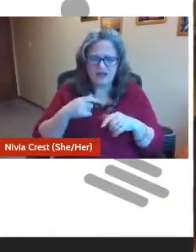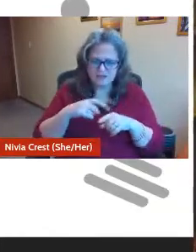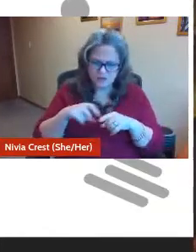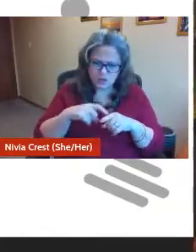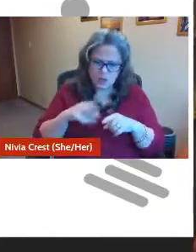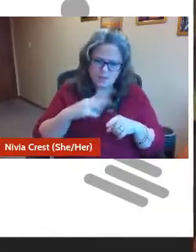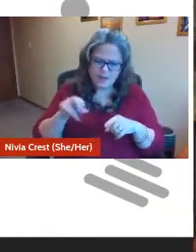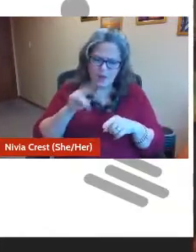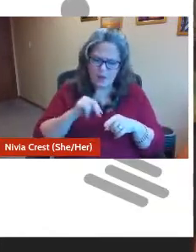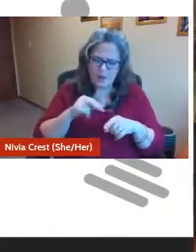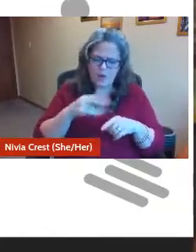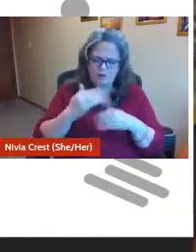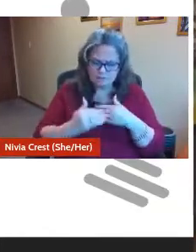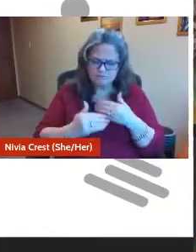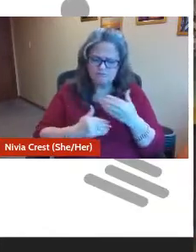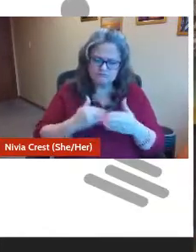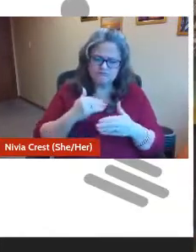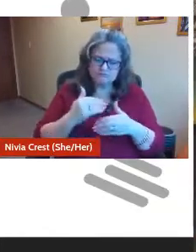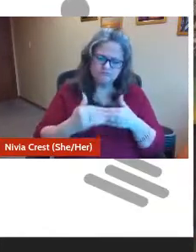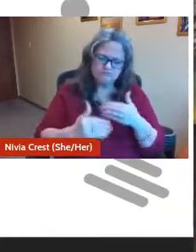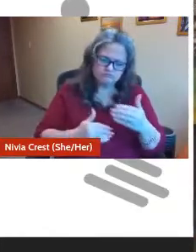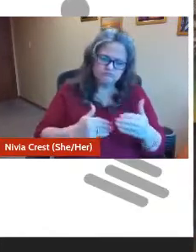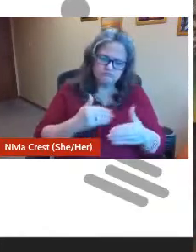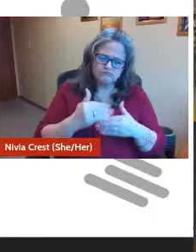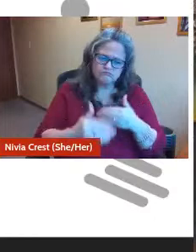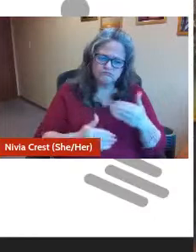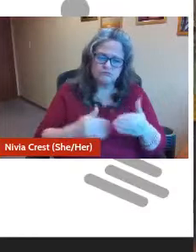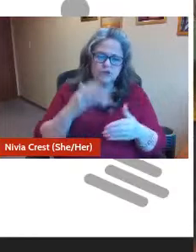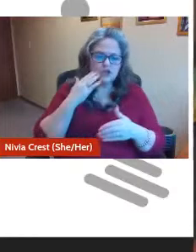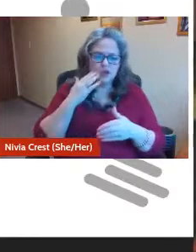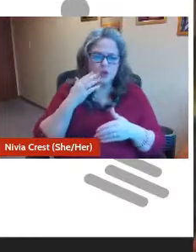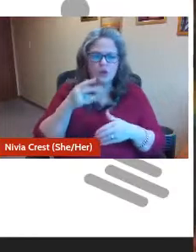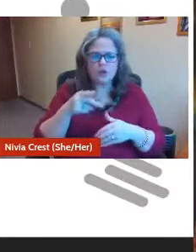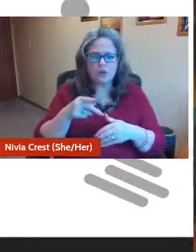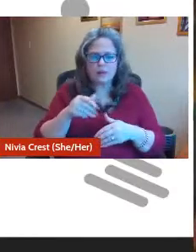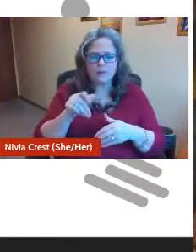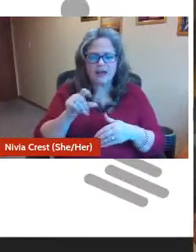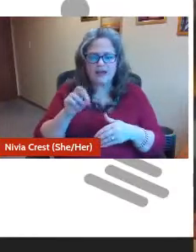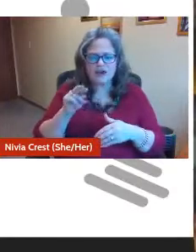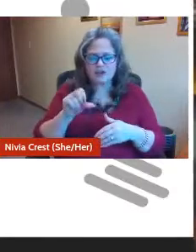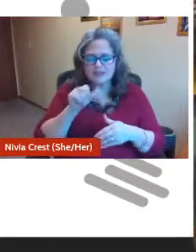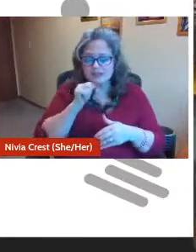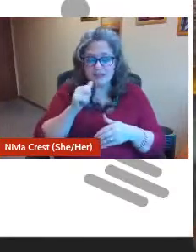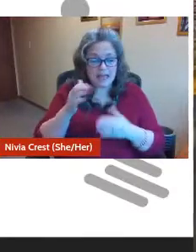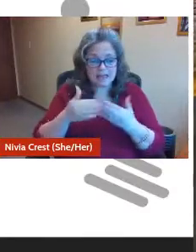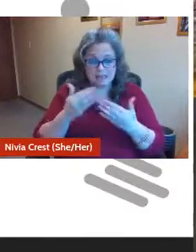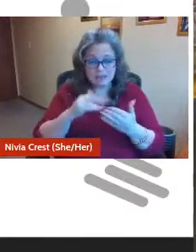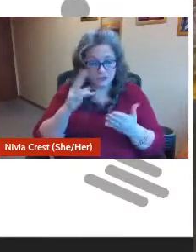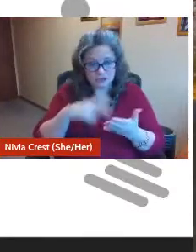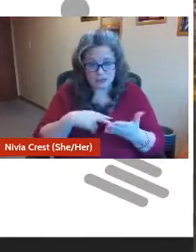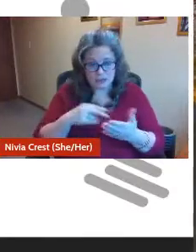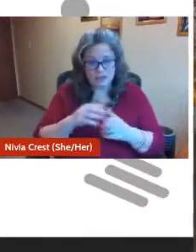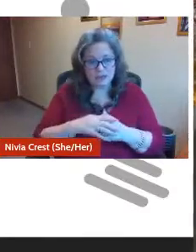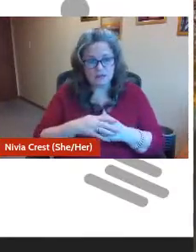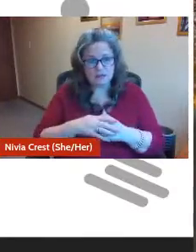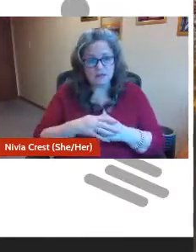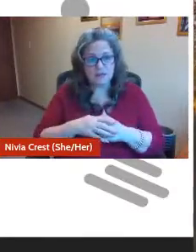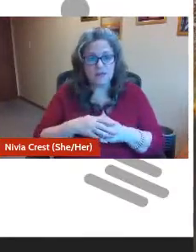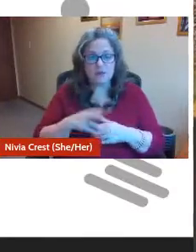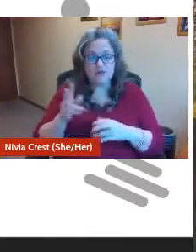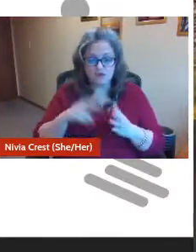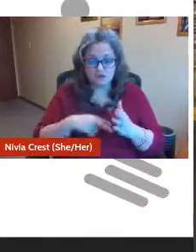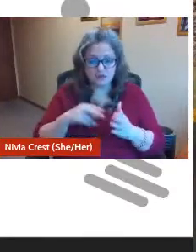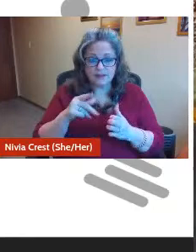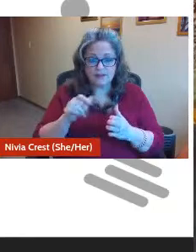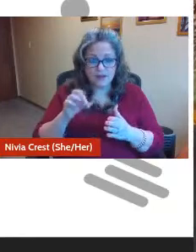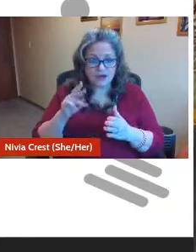pace, mm-hmm. And everything. Because reading patterns is not that easy. I can imagine having to read patterns because